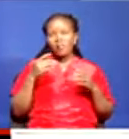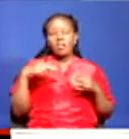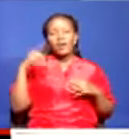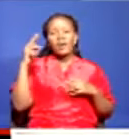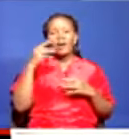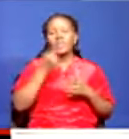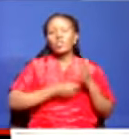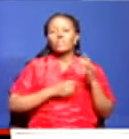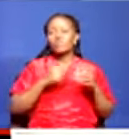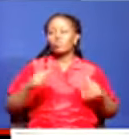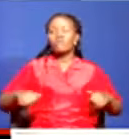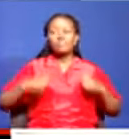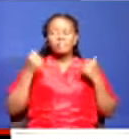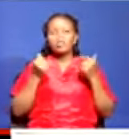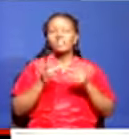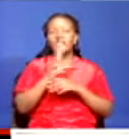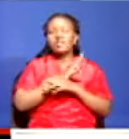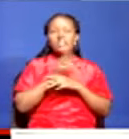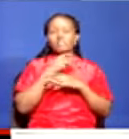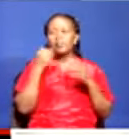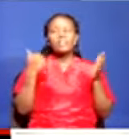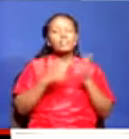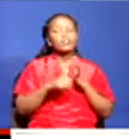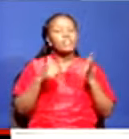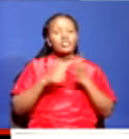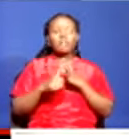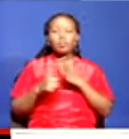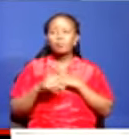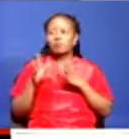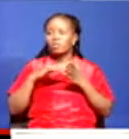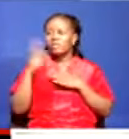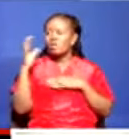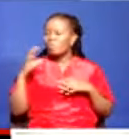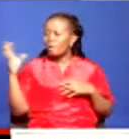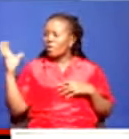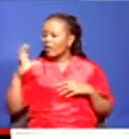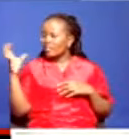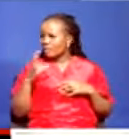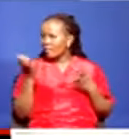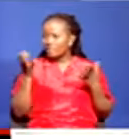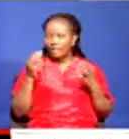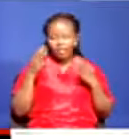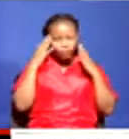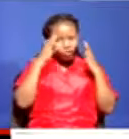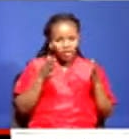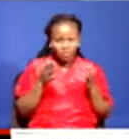power is a problem. So more and more customers are looking for value products. And actually, right now,